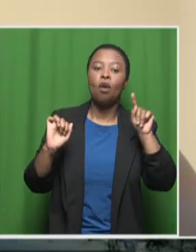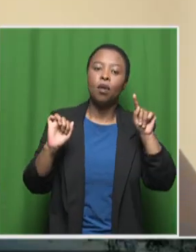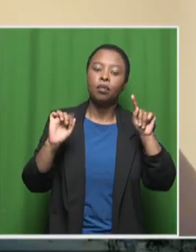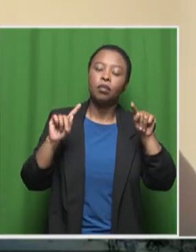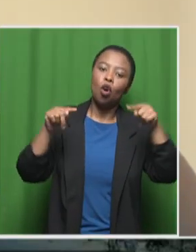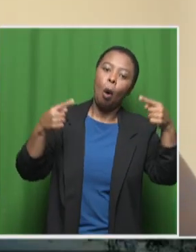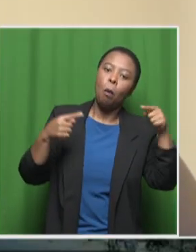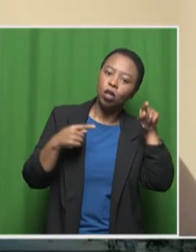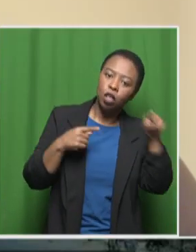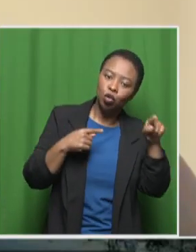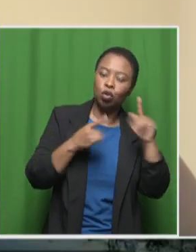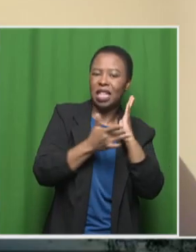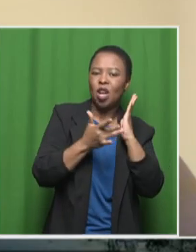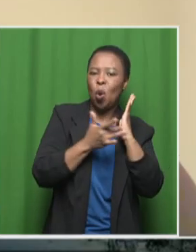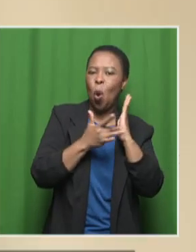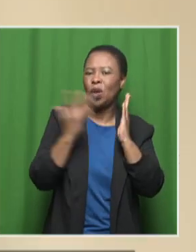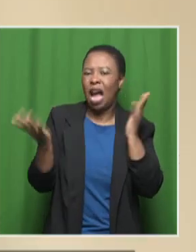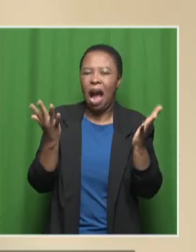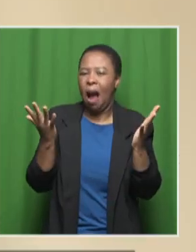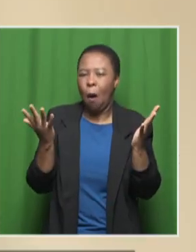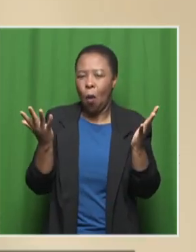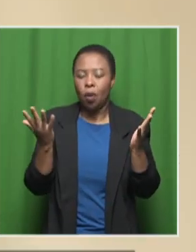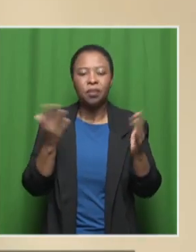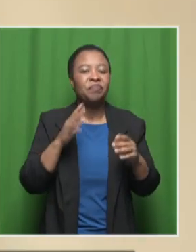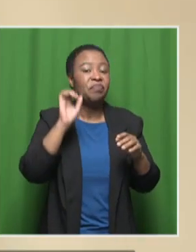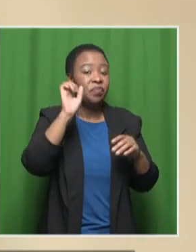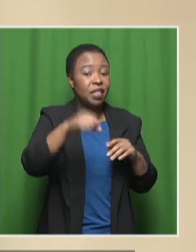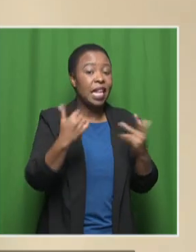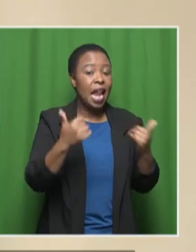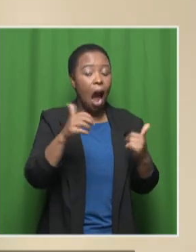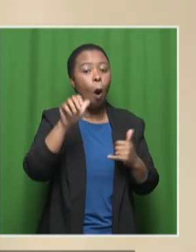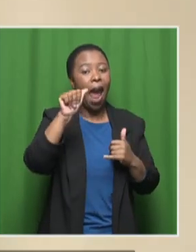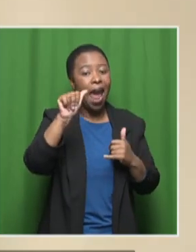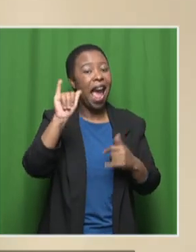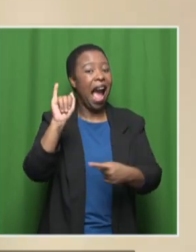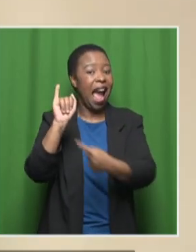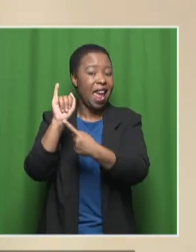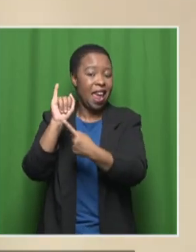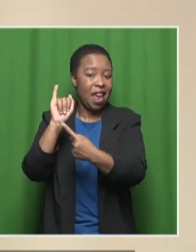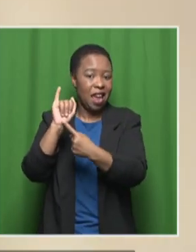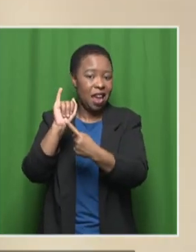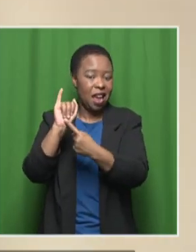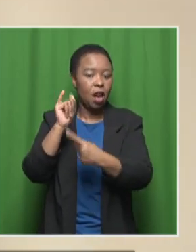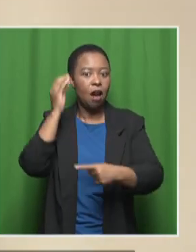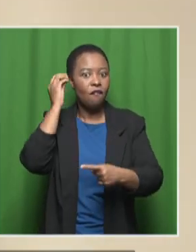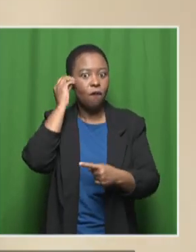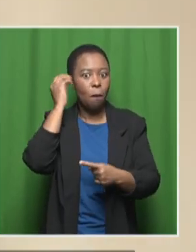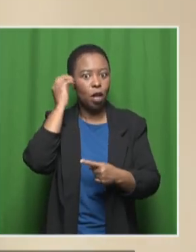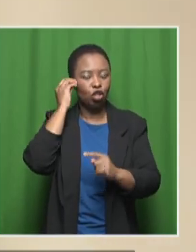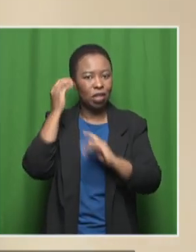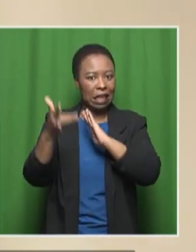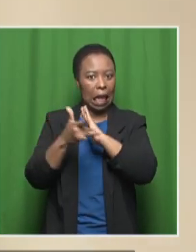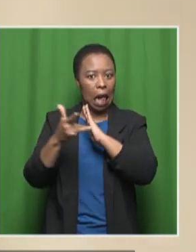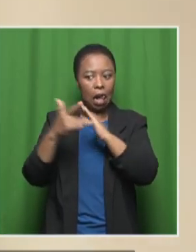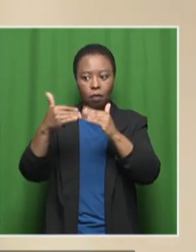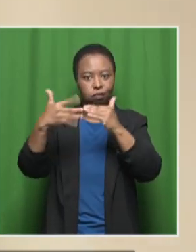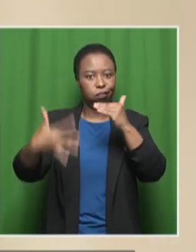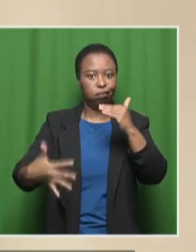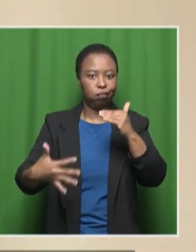Yeah, we're in this age of AI. We're in a world of ubiquitous information, and I think we should